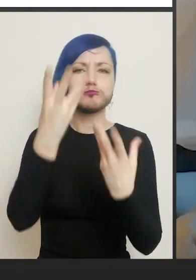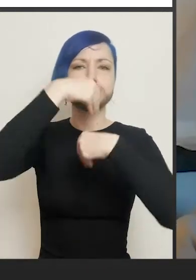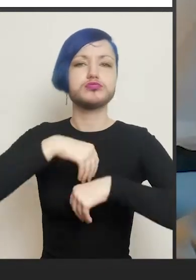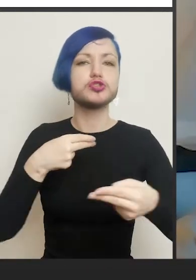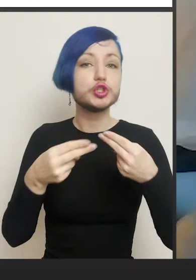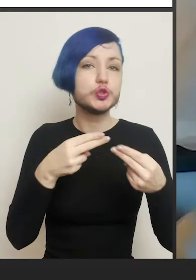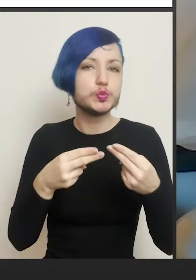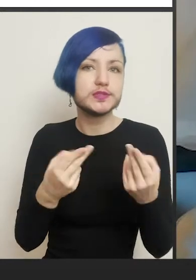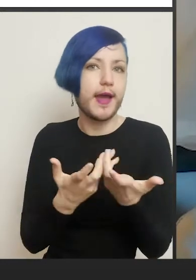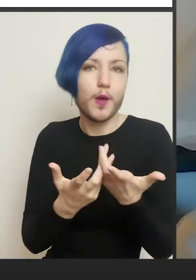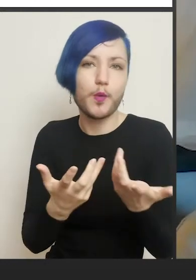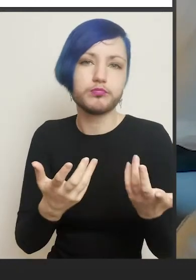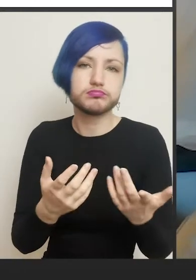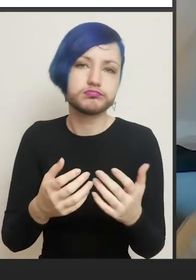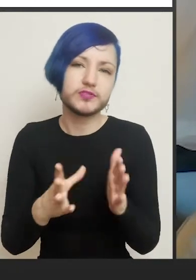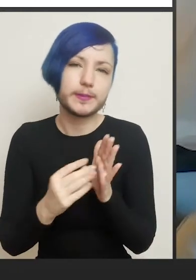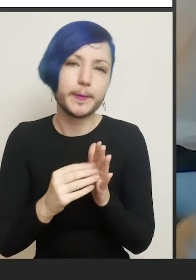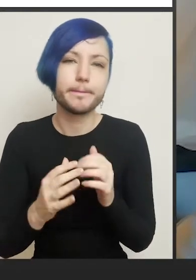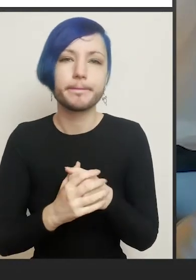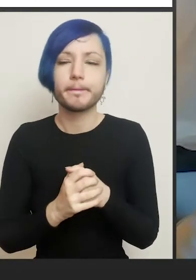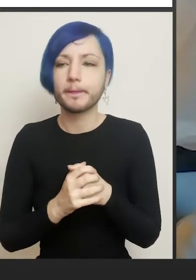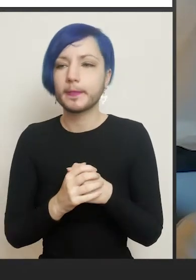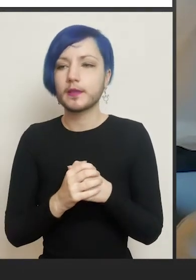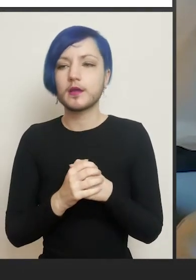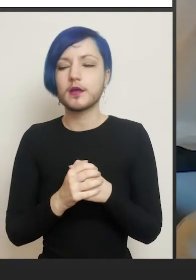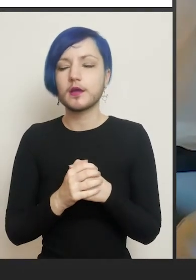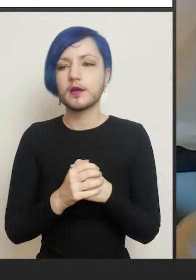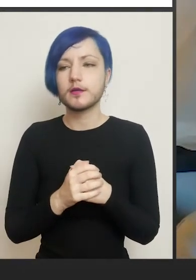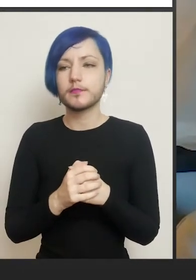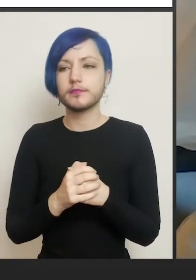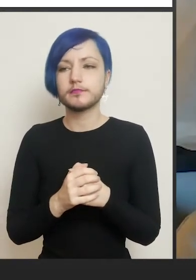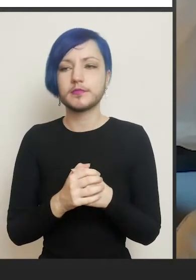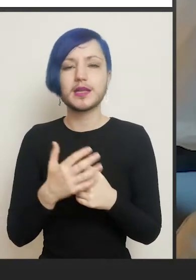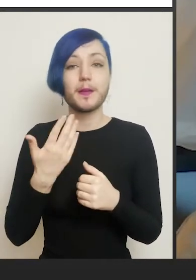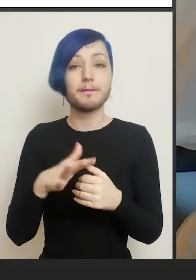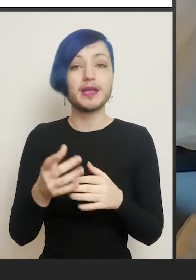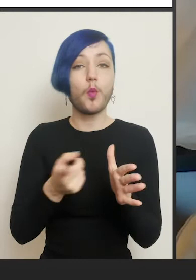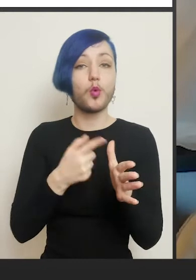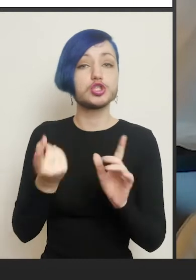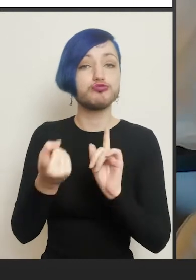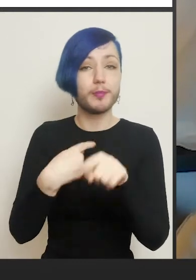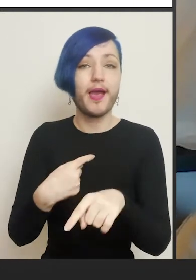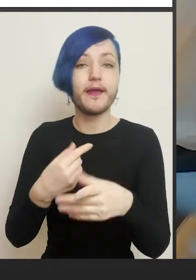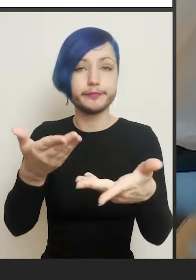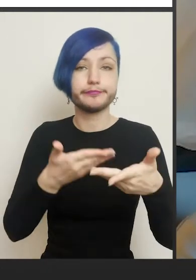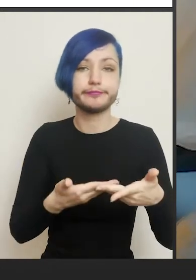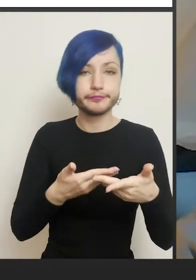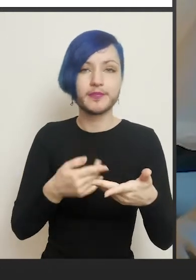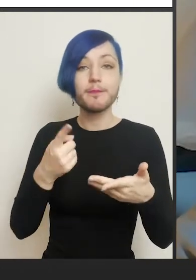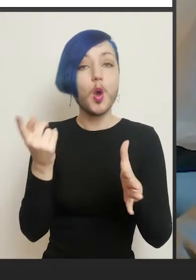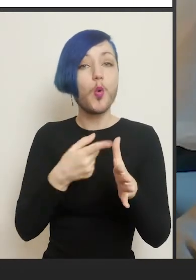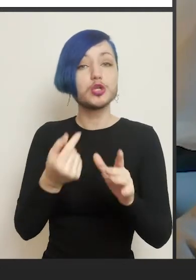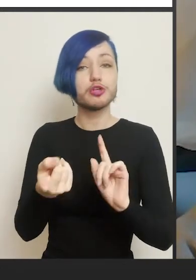consume news and so on. And I did get an auto reply, but the auto reply